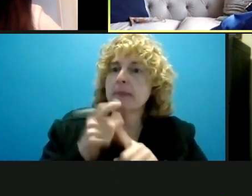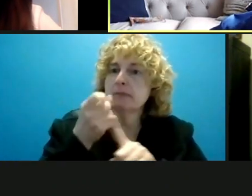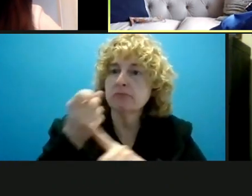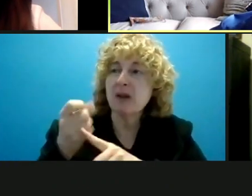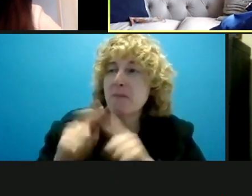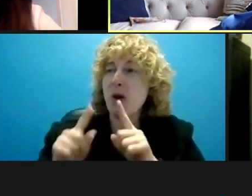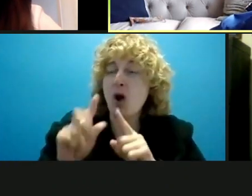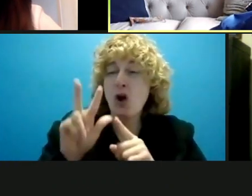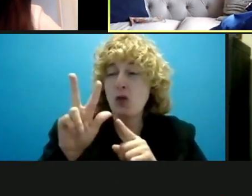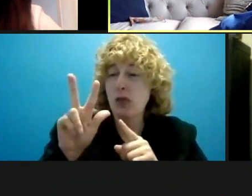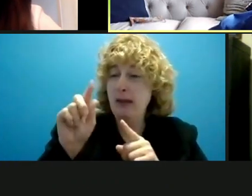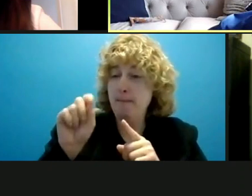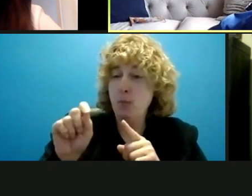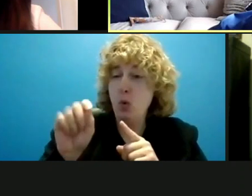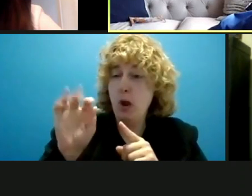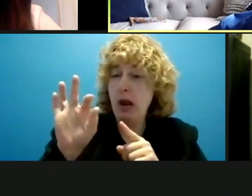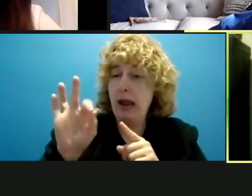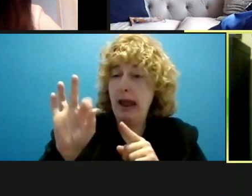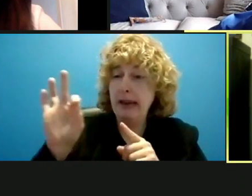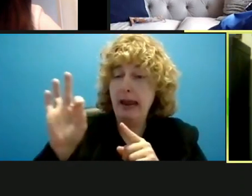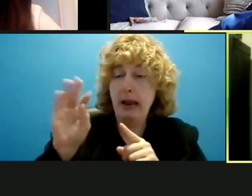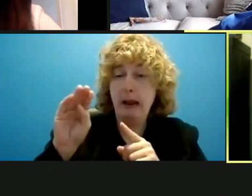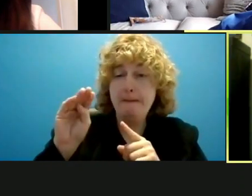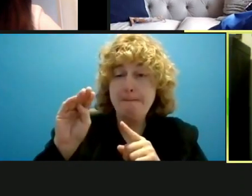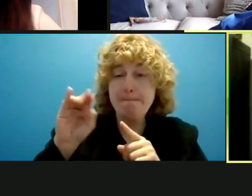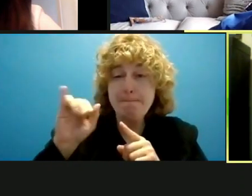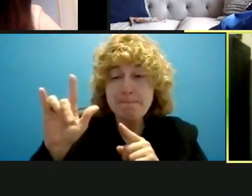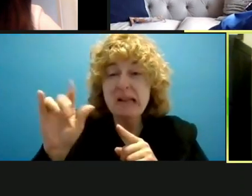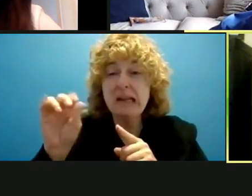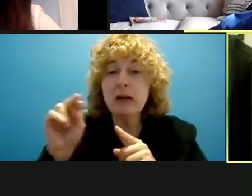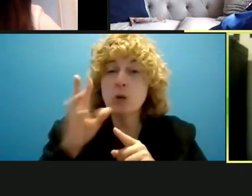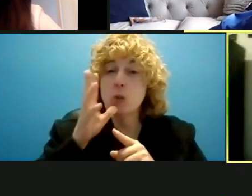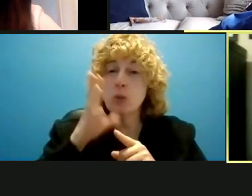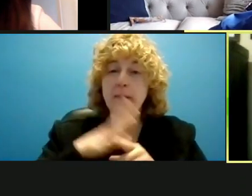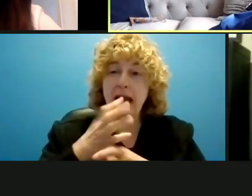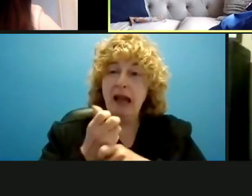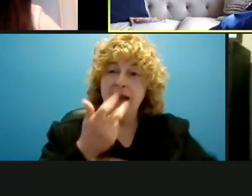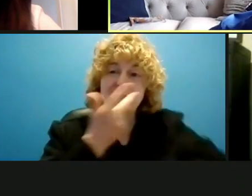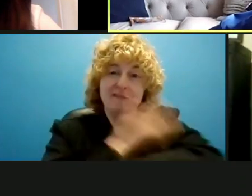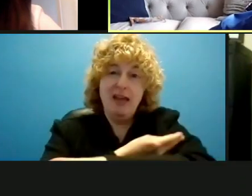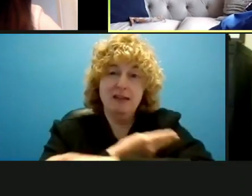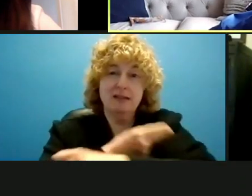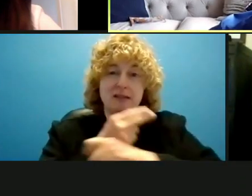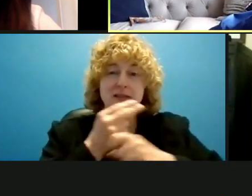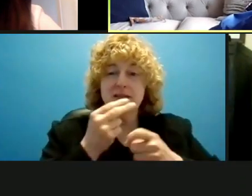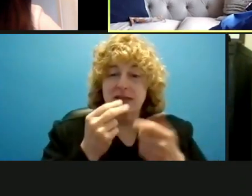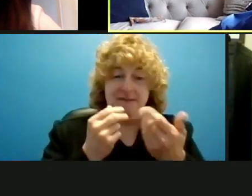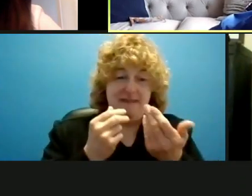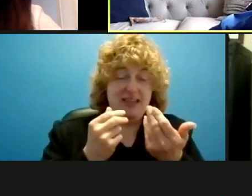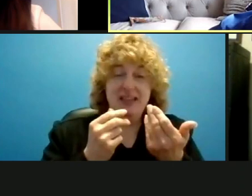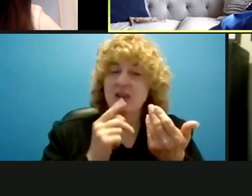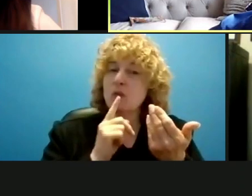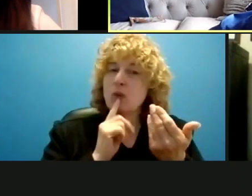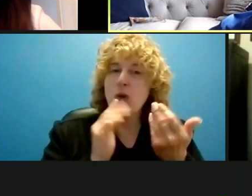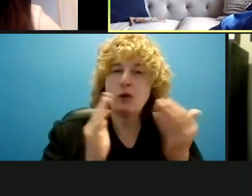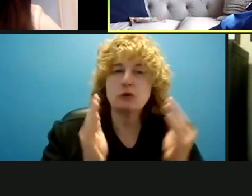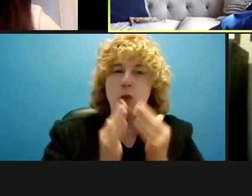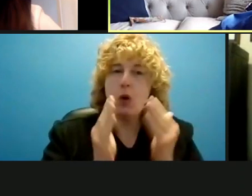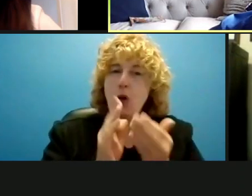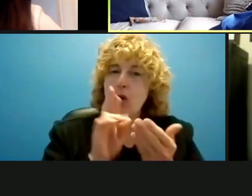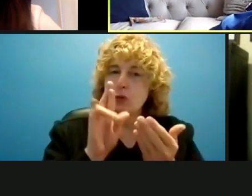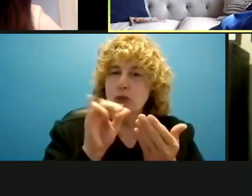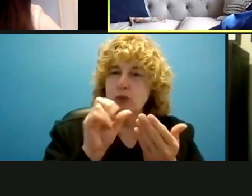vaccinated. So very, very small risk. And just to put it in perspective, you have a much greater chance of getting in